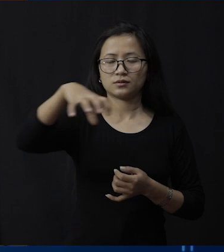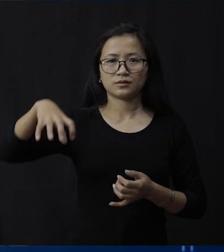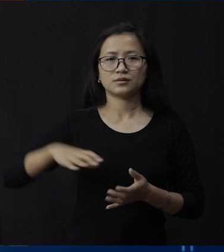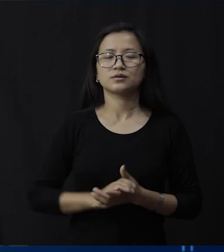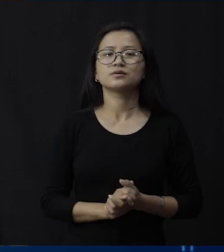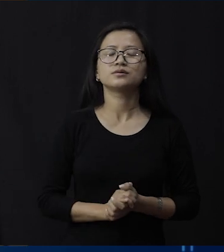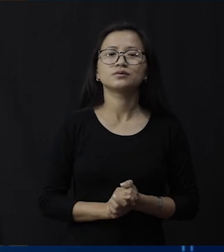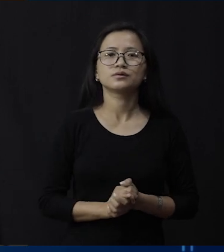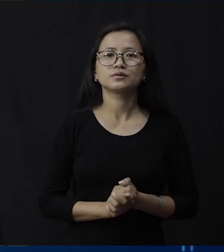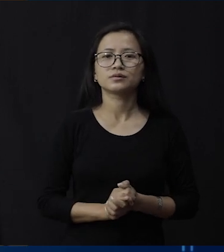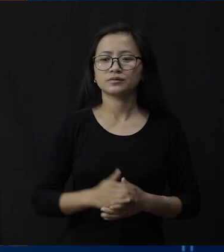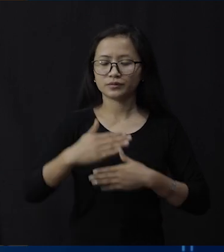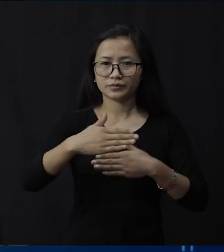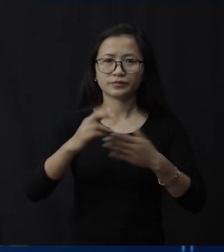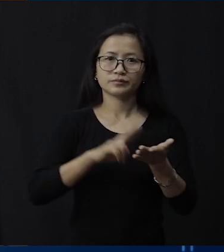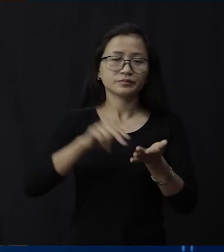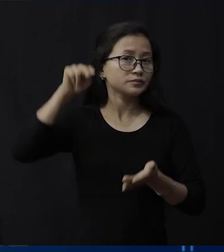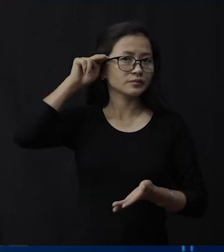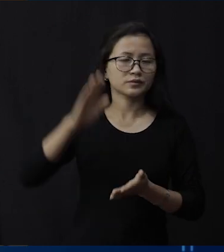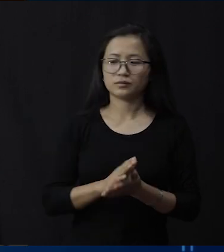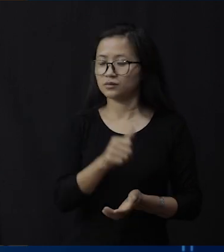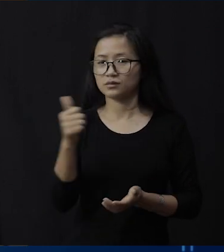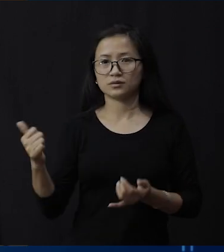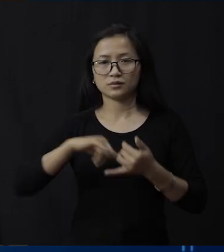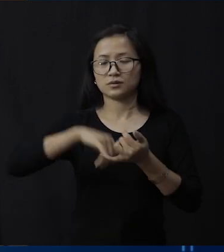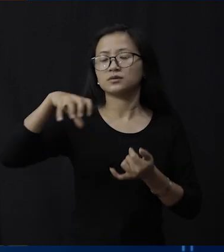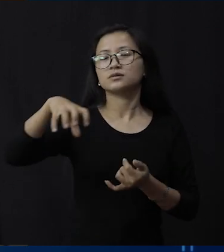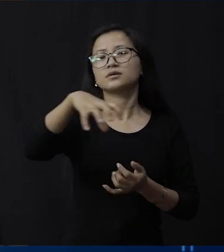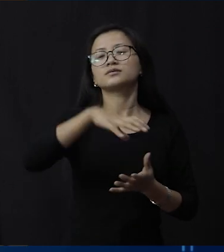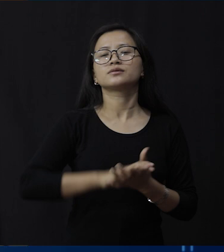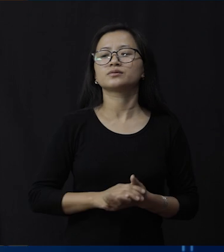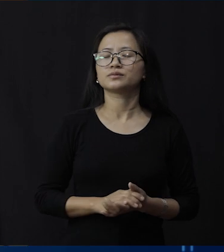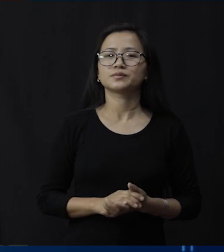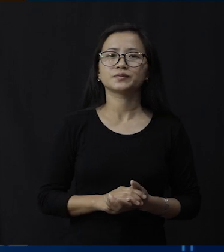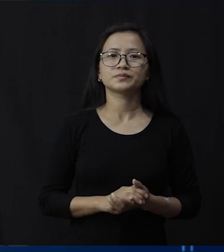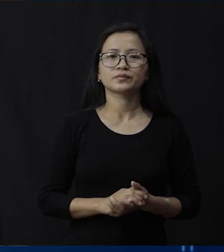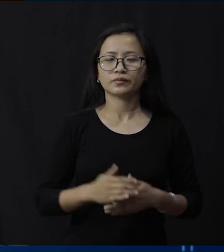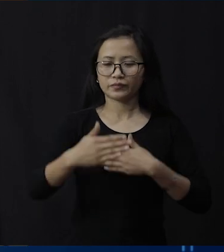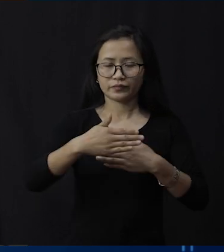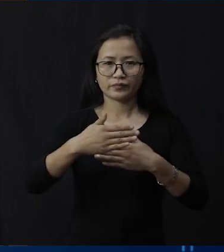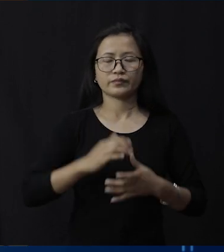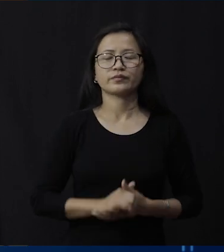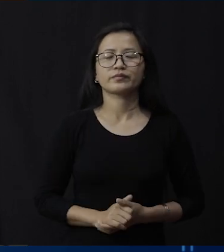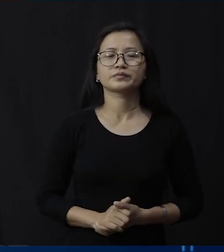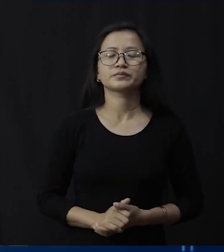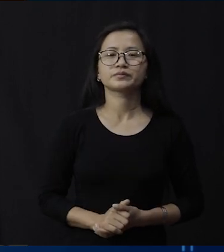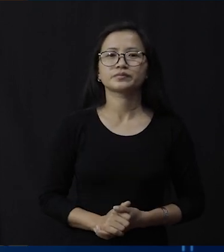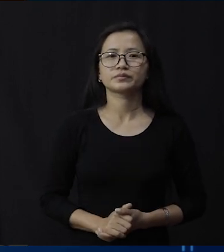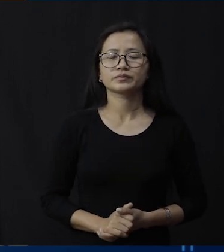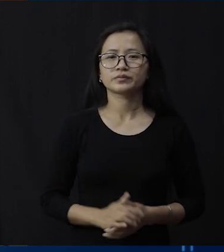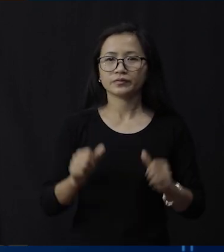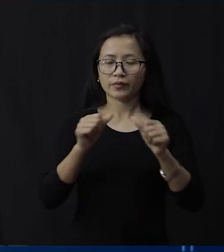our near Nagaland. We also have other states which are known as the neighboring states, okay? So we